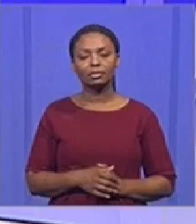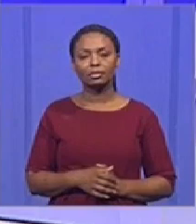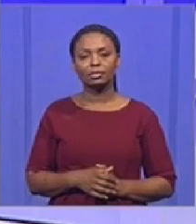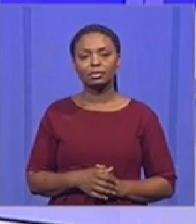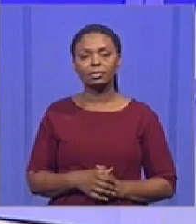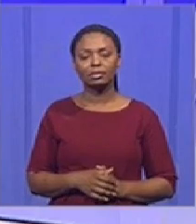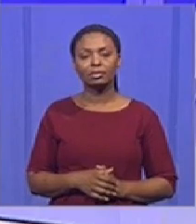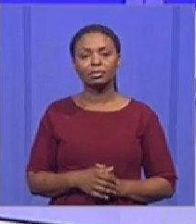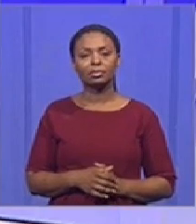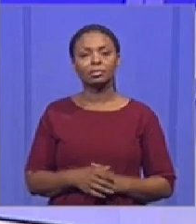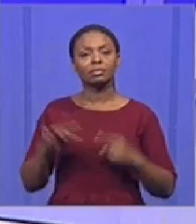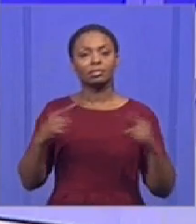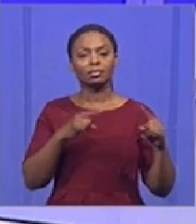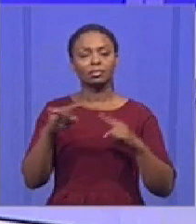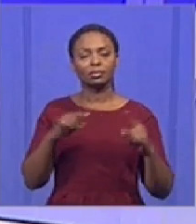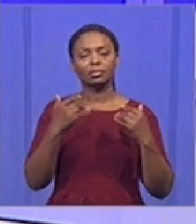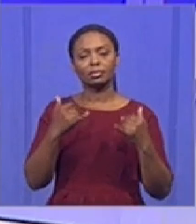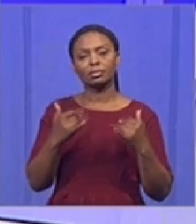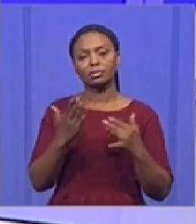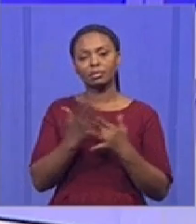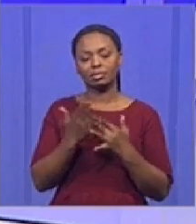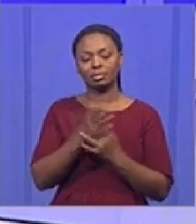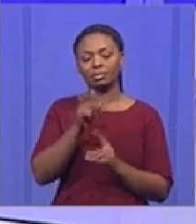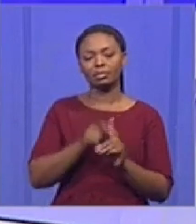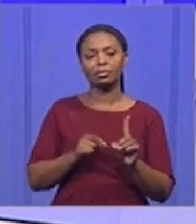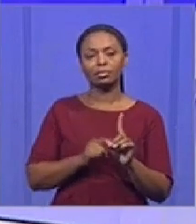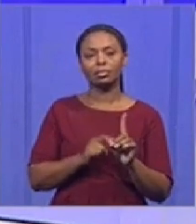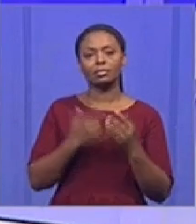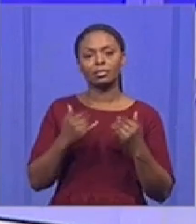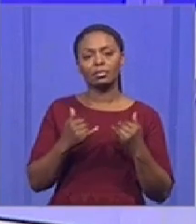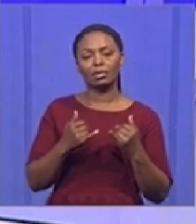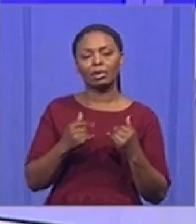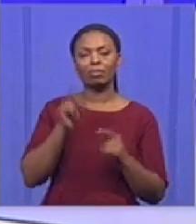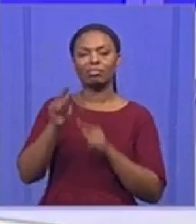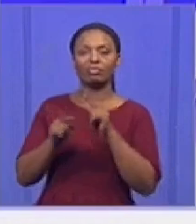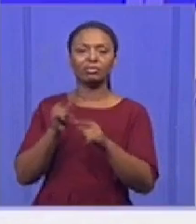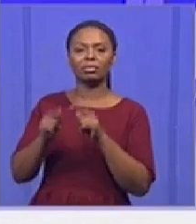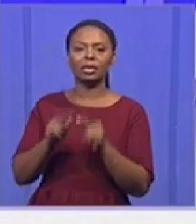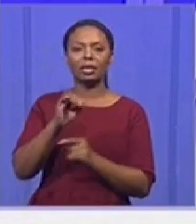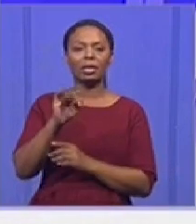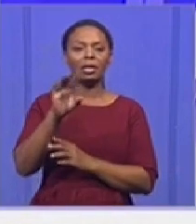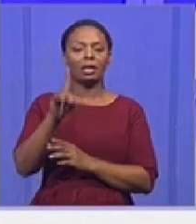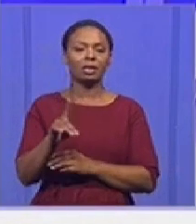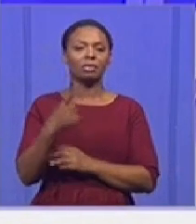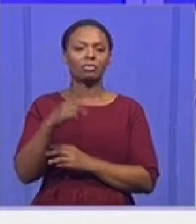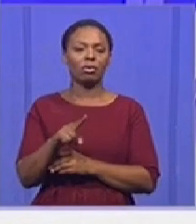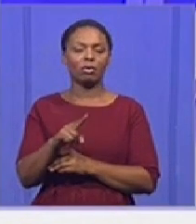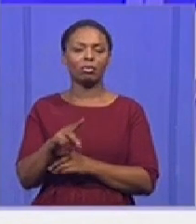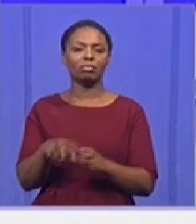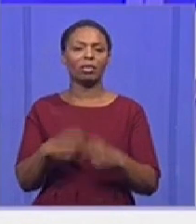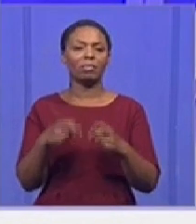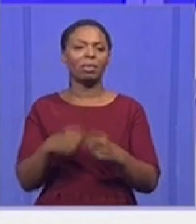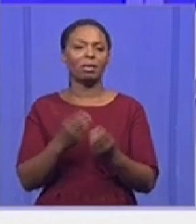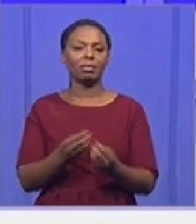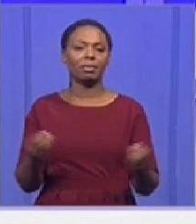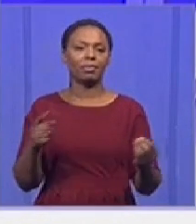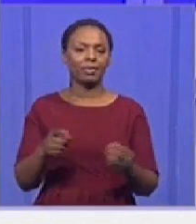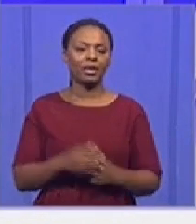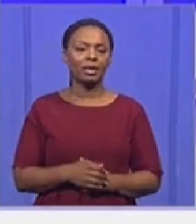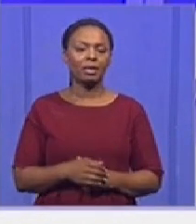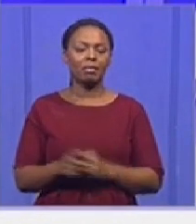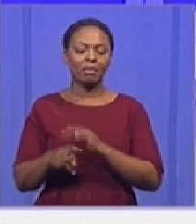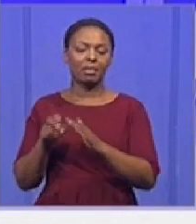Dingangisano tsa bofelo mo kgetseng ya mmelaelwa yo o latofadiwang ka go rulaganya digongwana tsa go betelela bana Gerhard Ackerman di